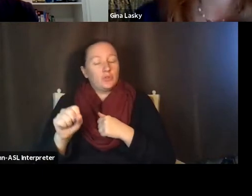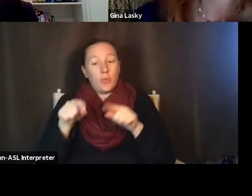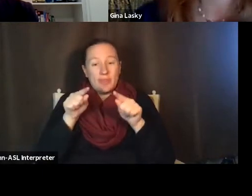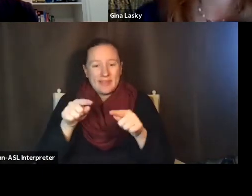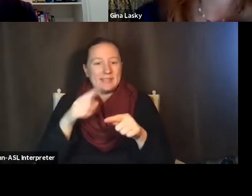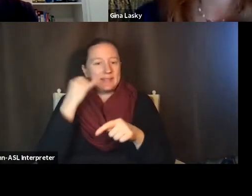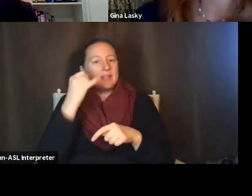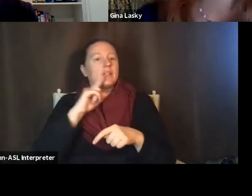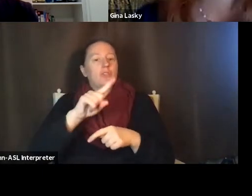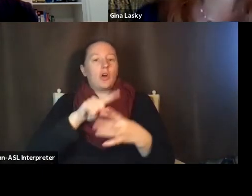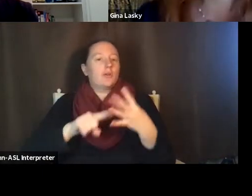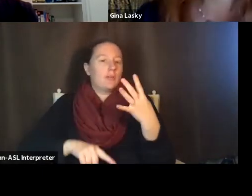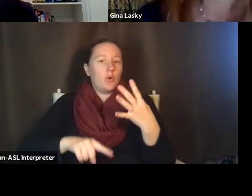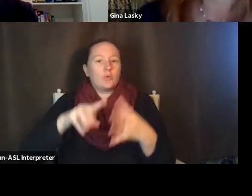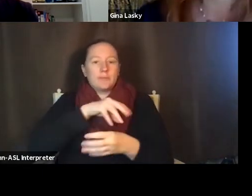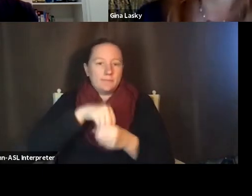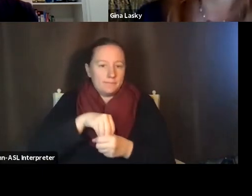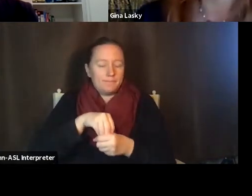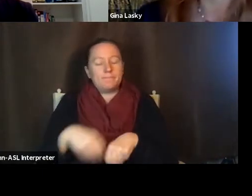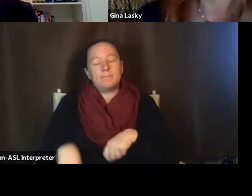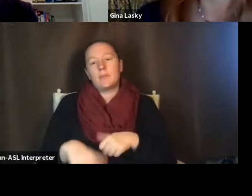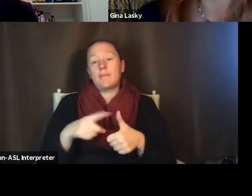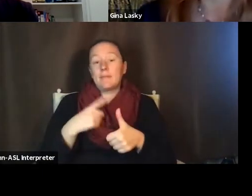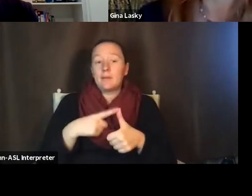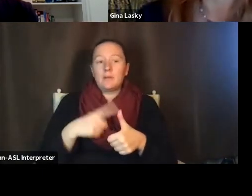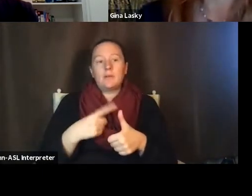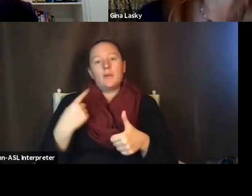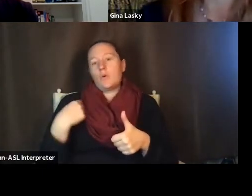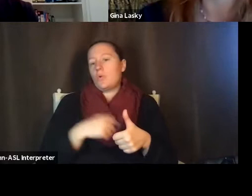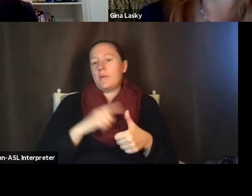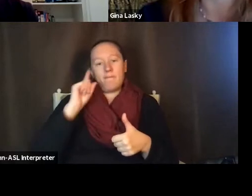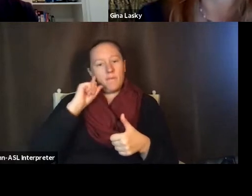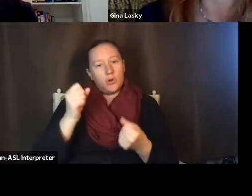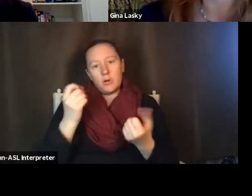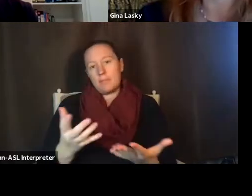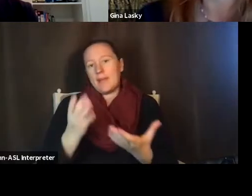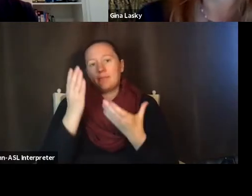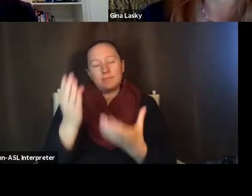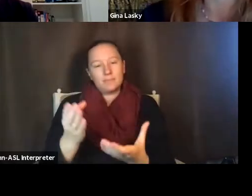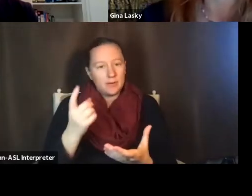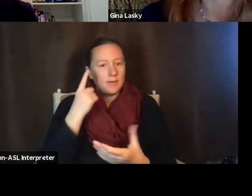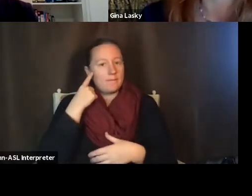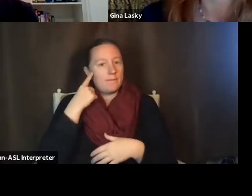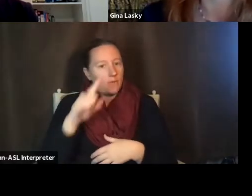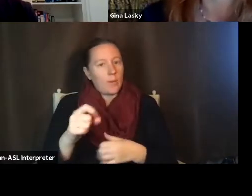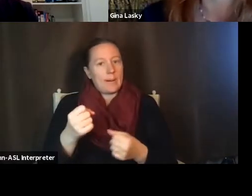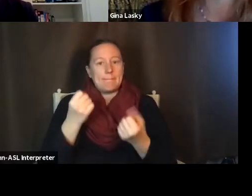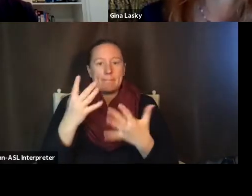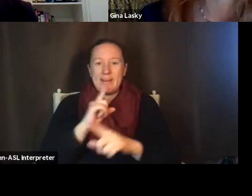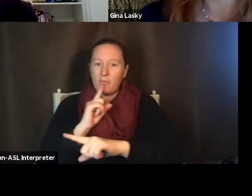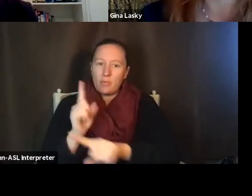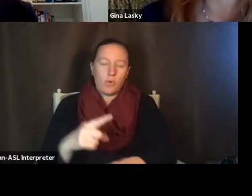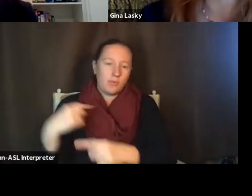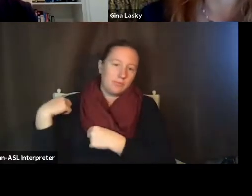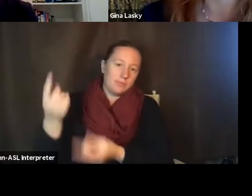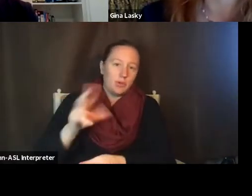things. The first is, of course, one that we've heard in many of the recommendations and many of the reports over 30 years,